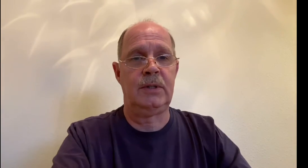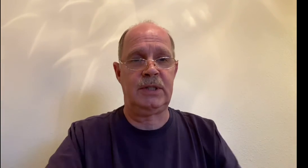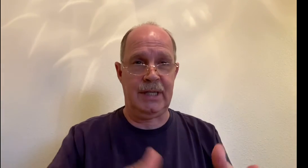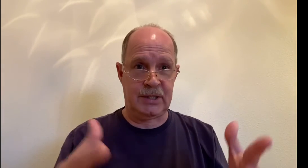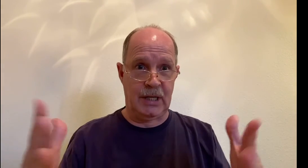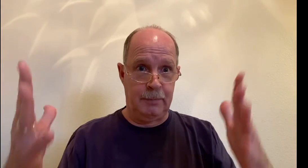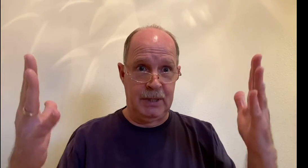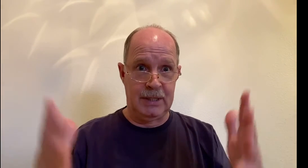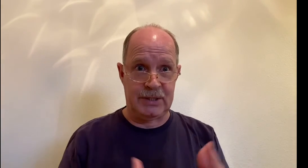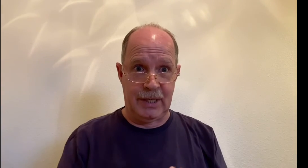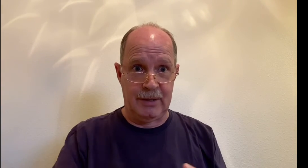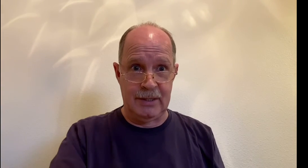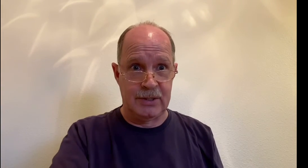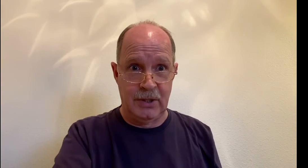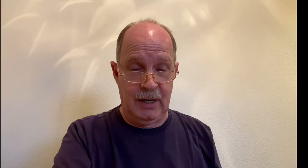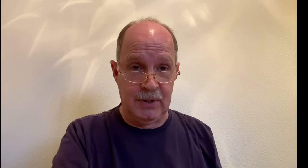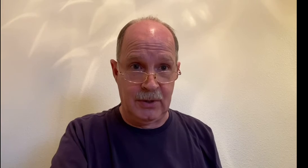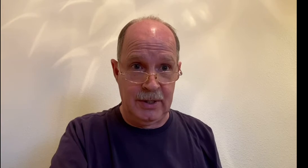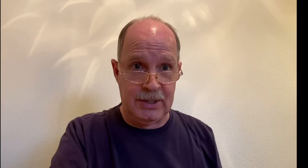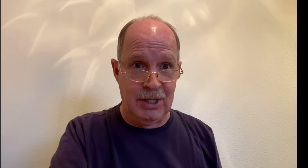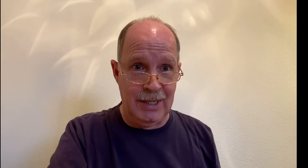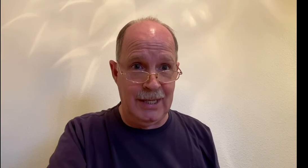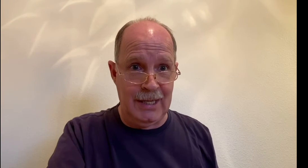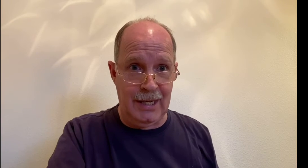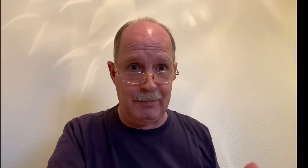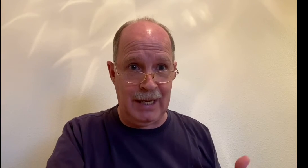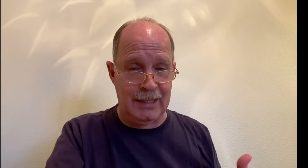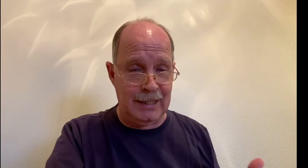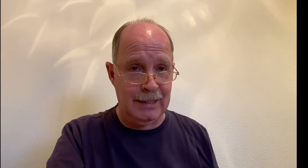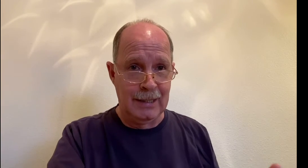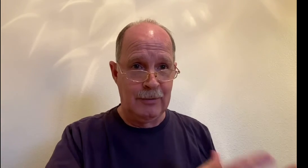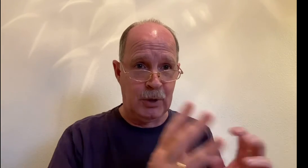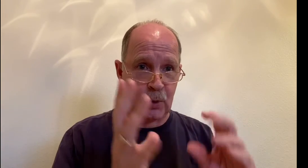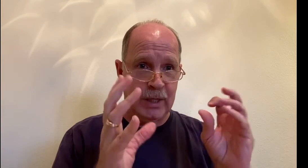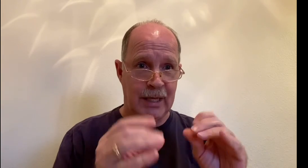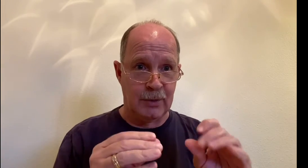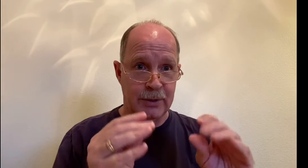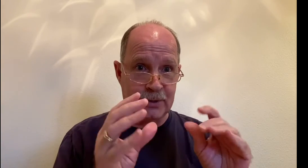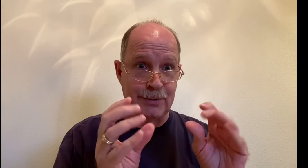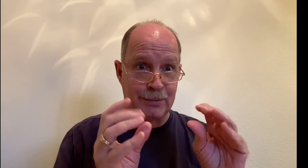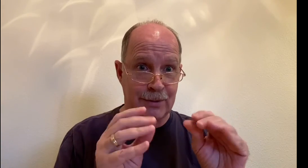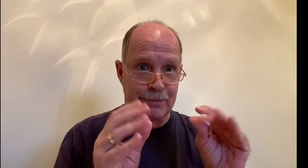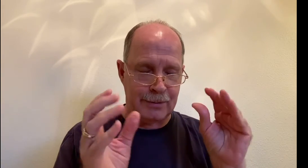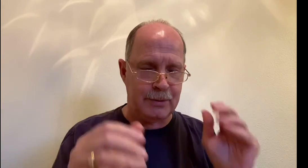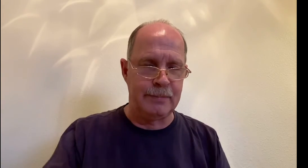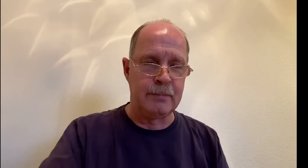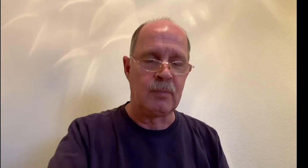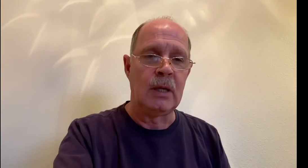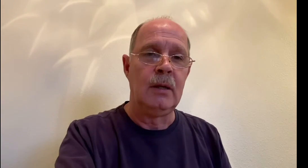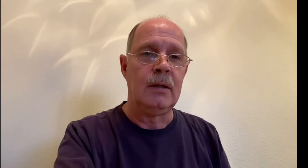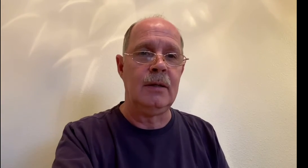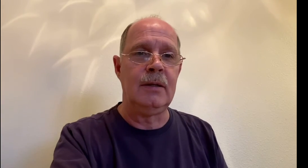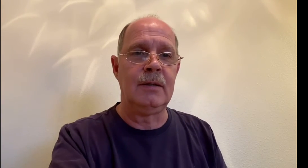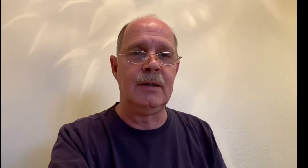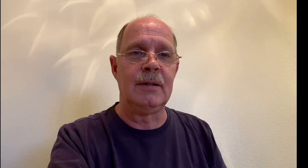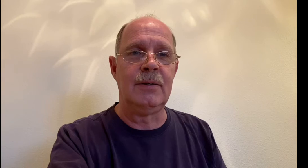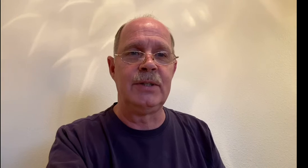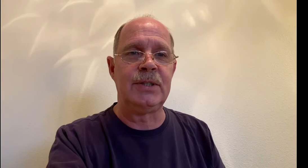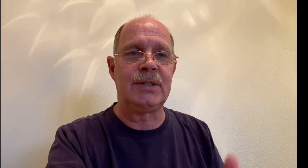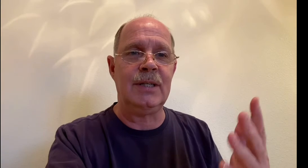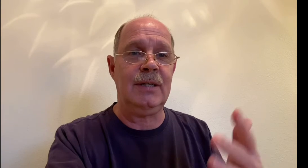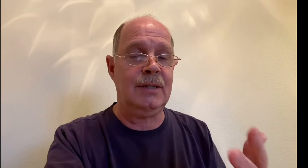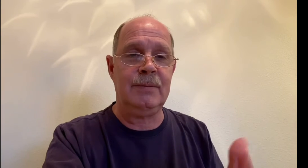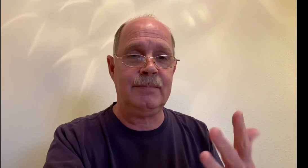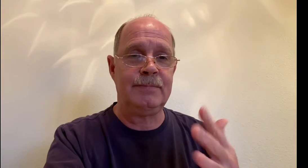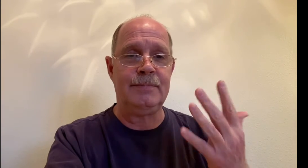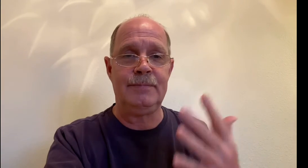Wouldn't just that stopping and staring just drive you crazy? I mean, I need the cricket noise. Chirp, chirp, chirp, chirp. You know, it's